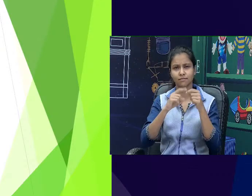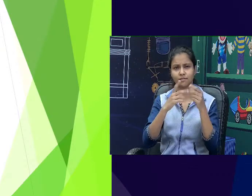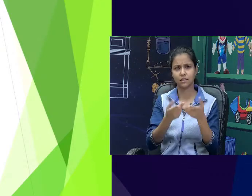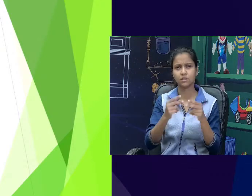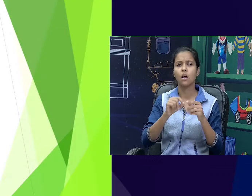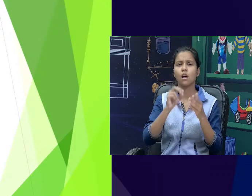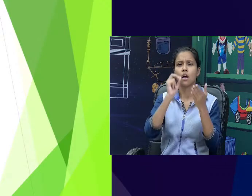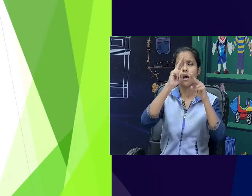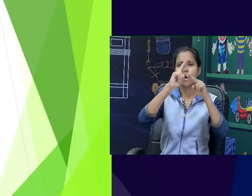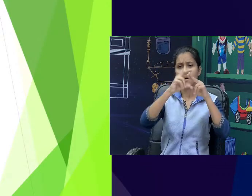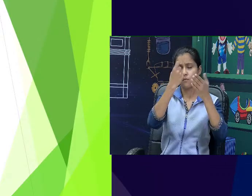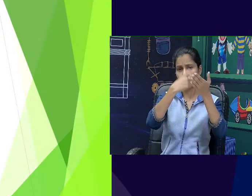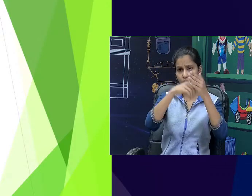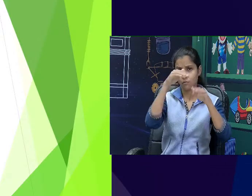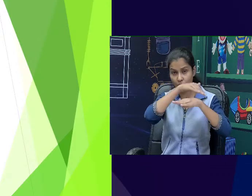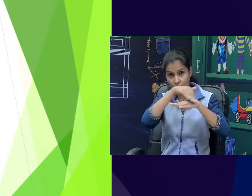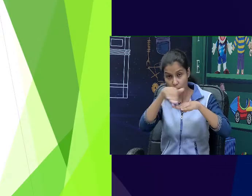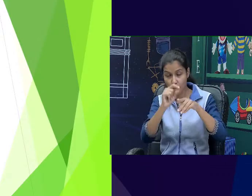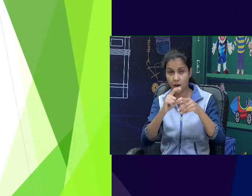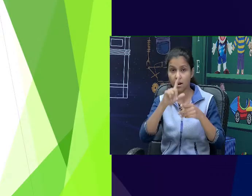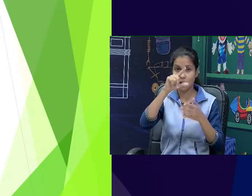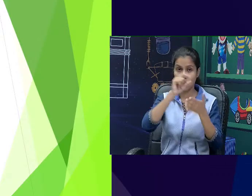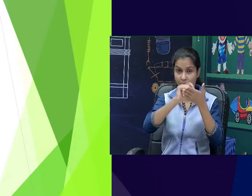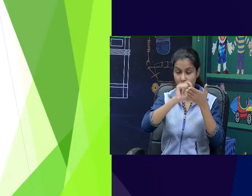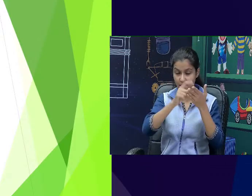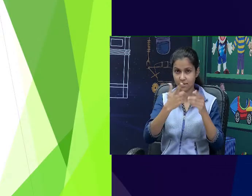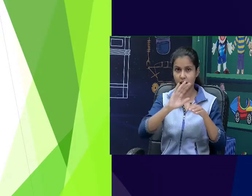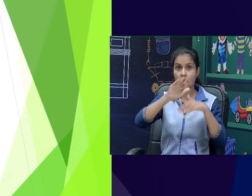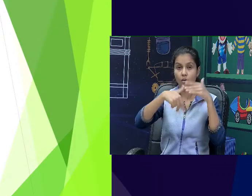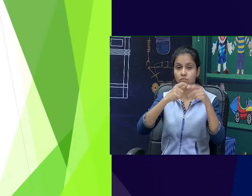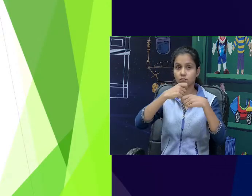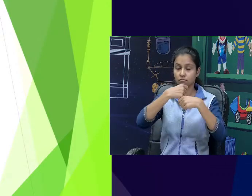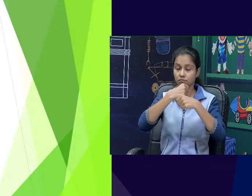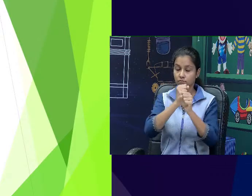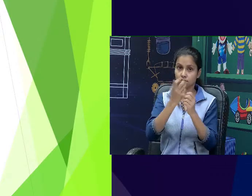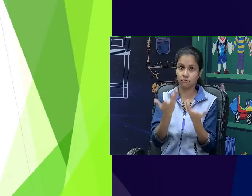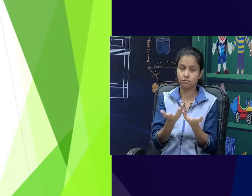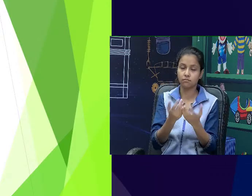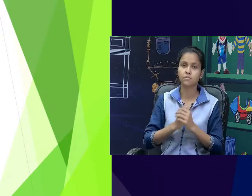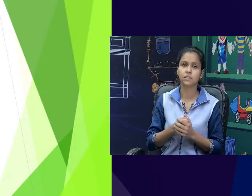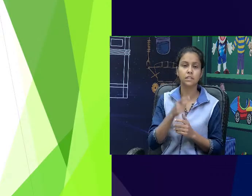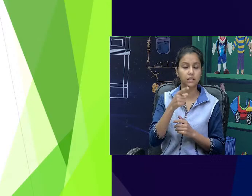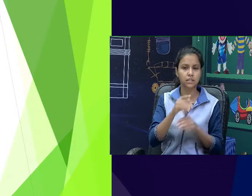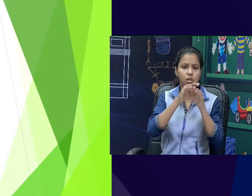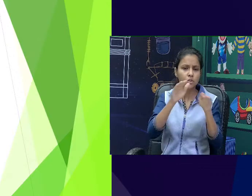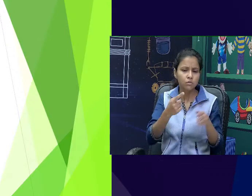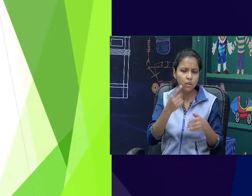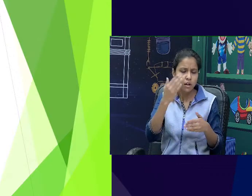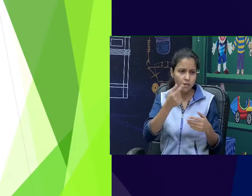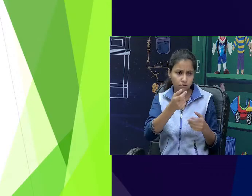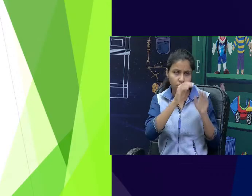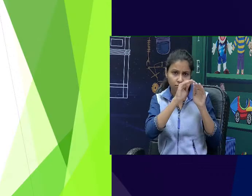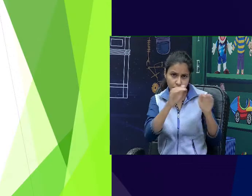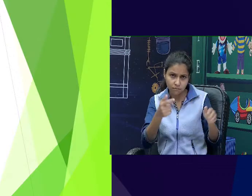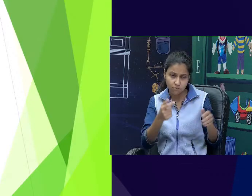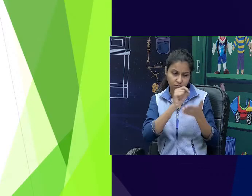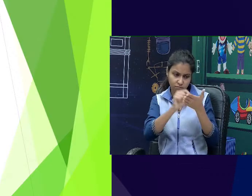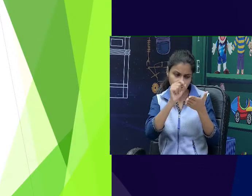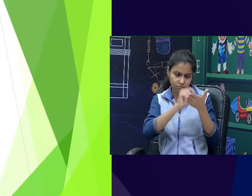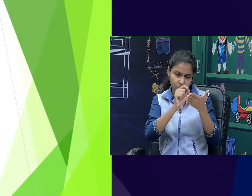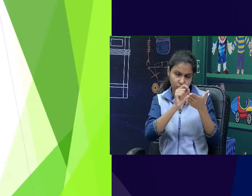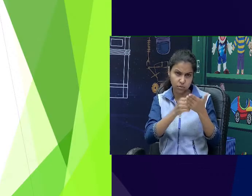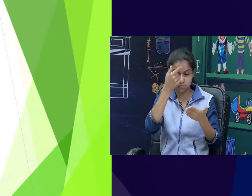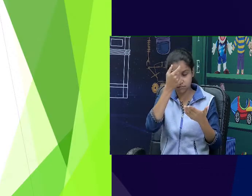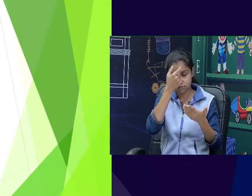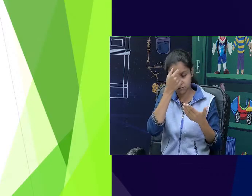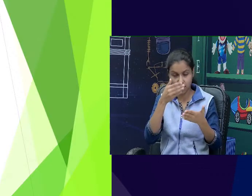informal letter. But how we can modify this question only? Because students face difficulty while writing letters.